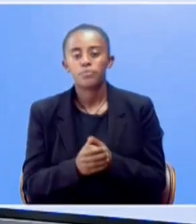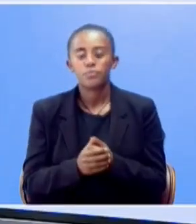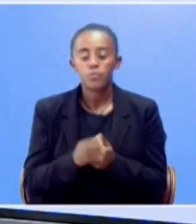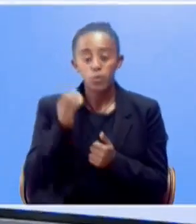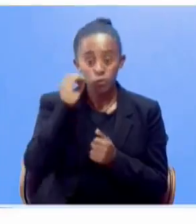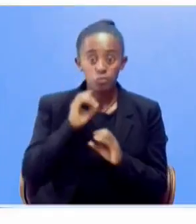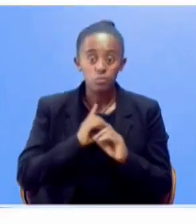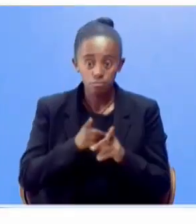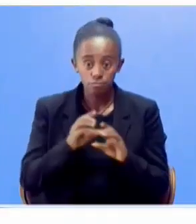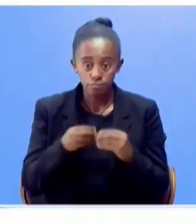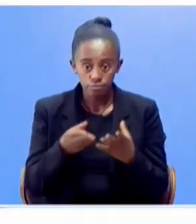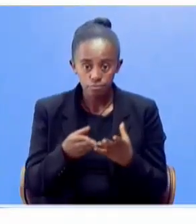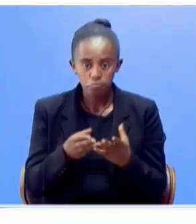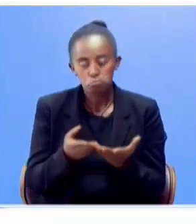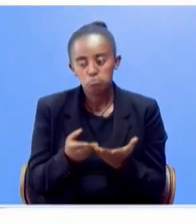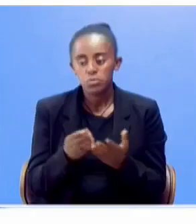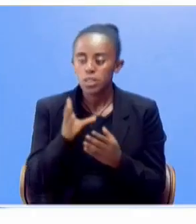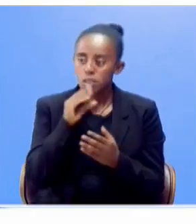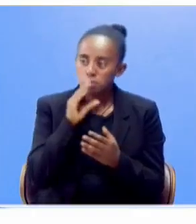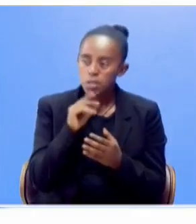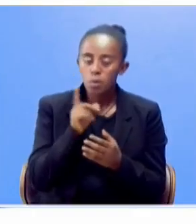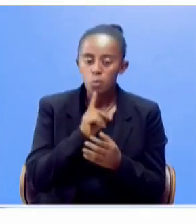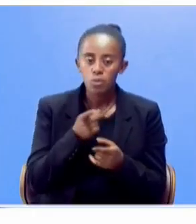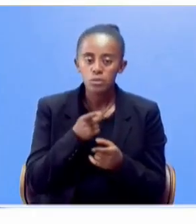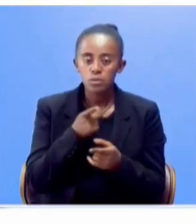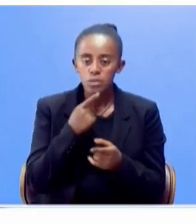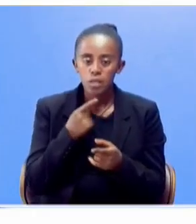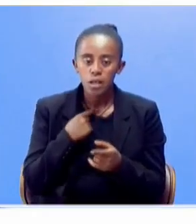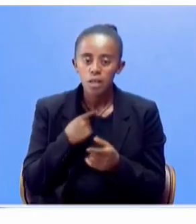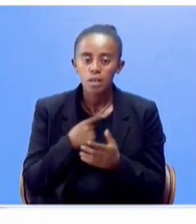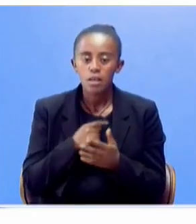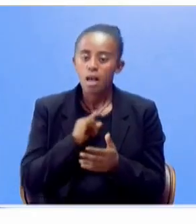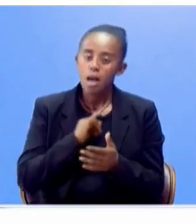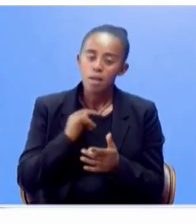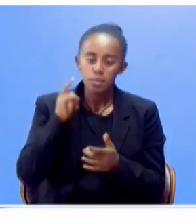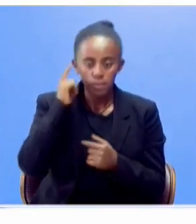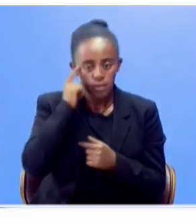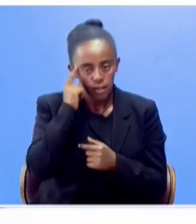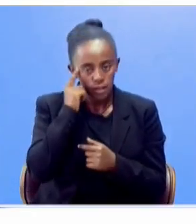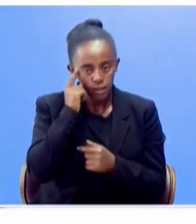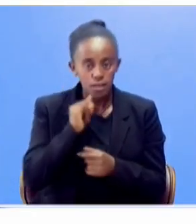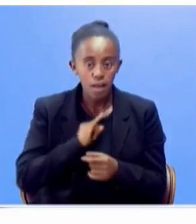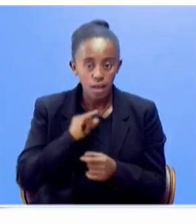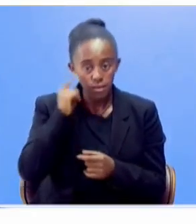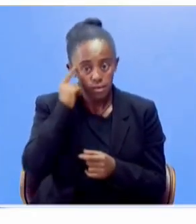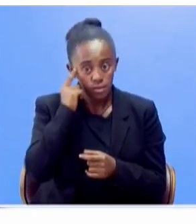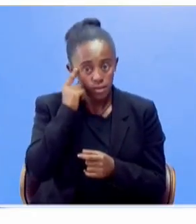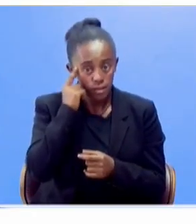Then somebody or speaker one says what? I think,